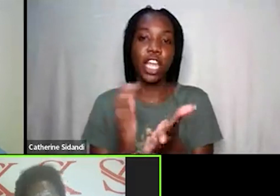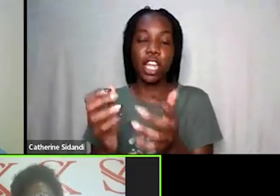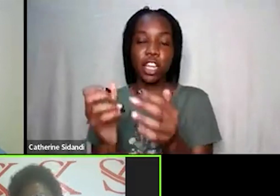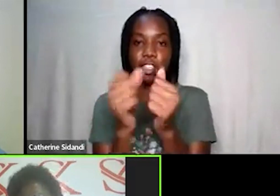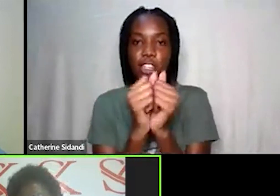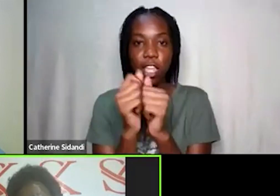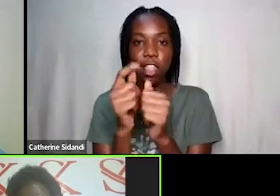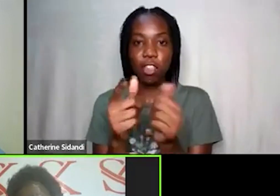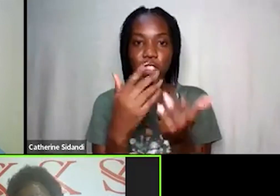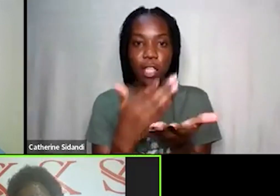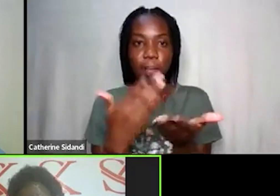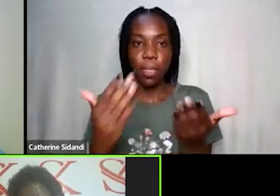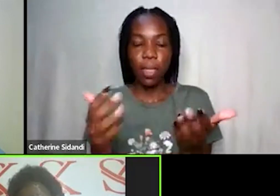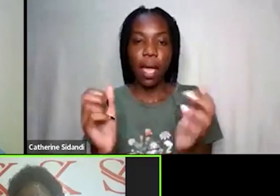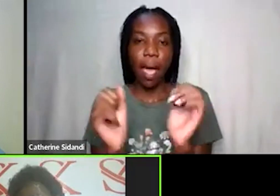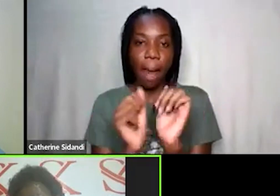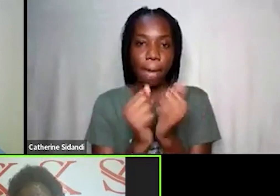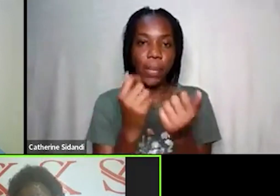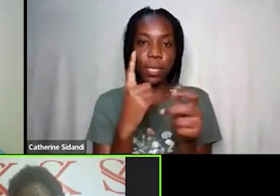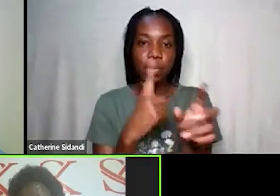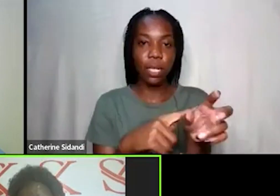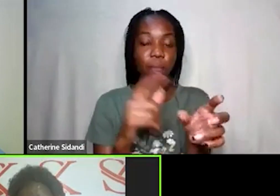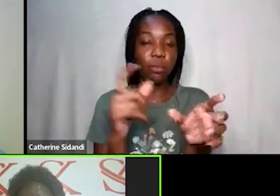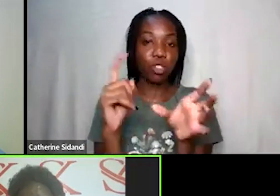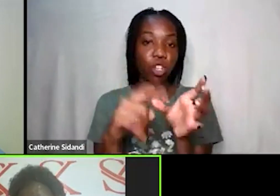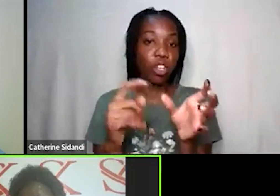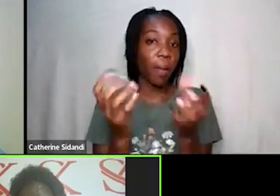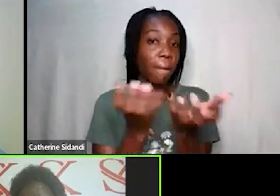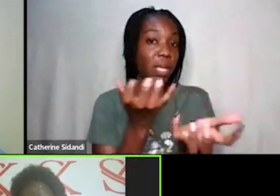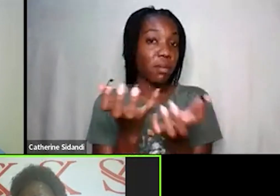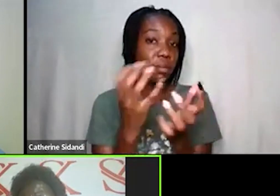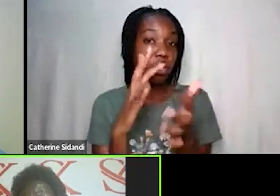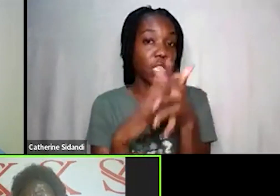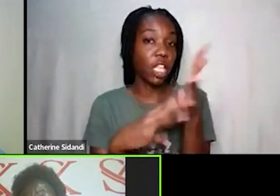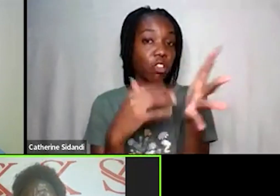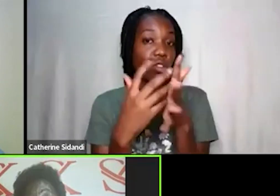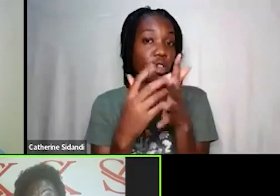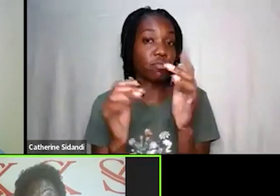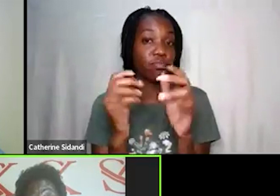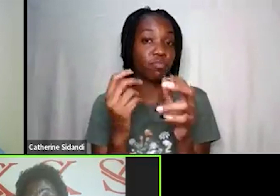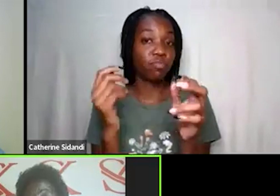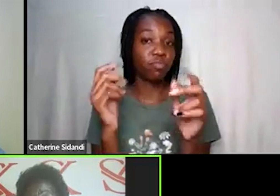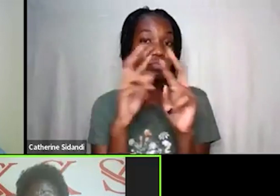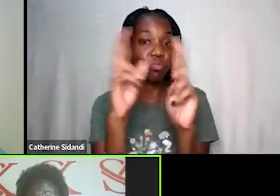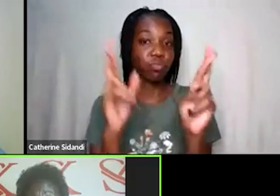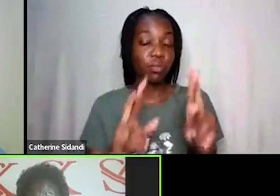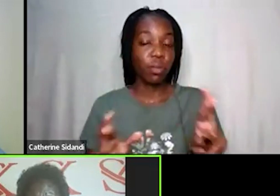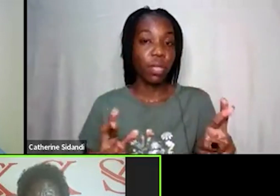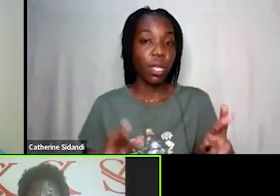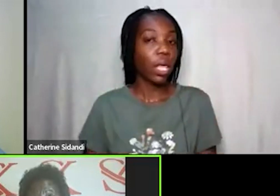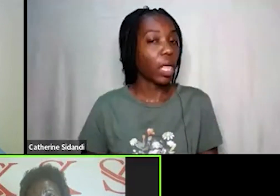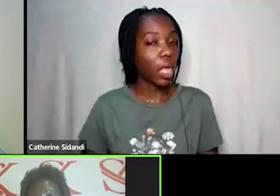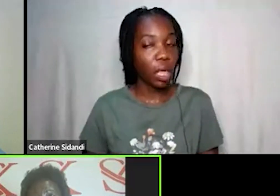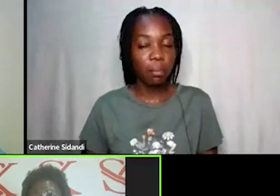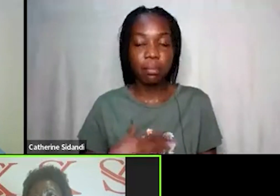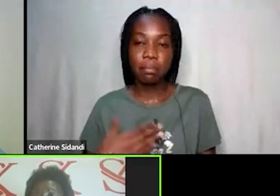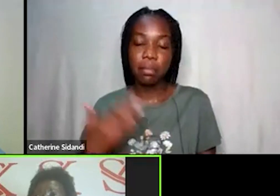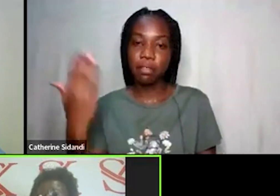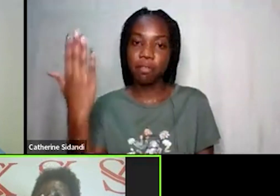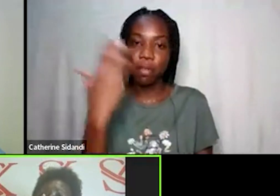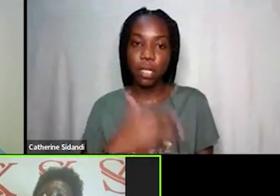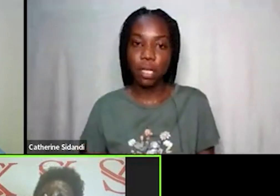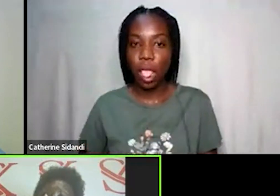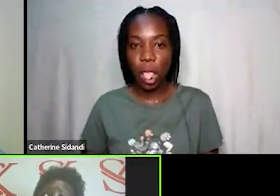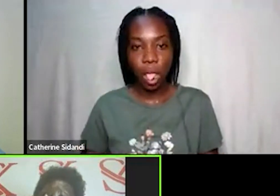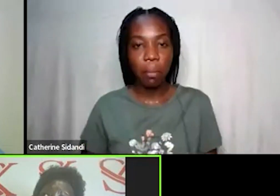something that happened when I joined this Business Network International. When I joined, let me tell you, I faced rejection. And you find